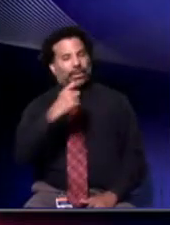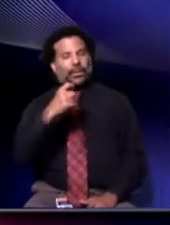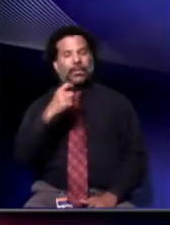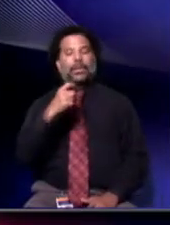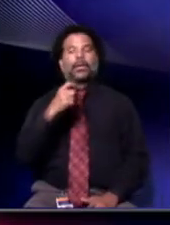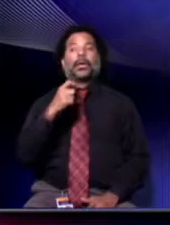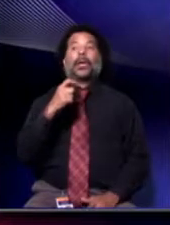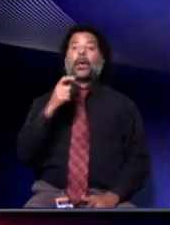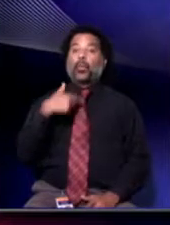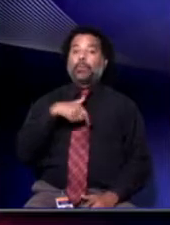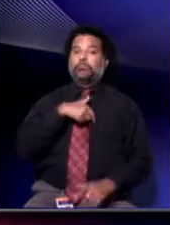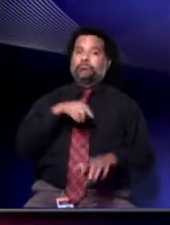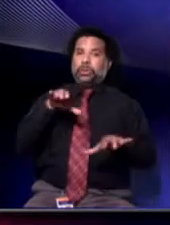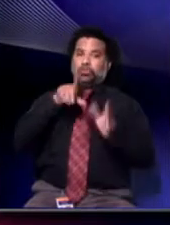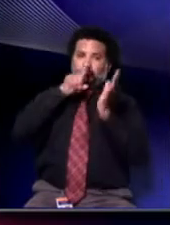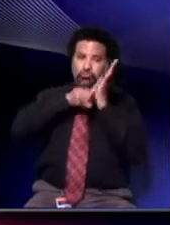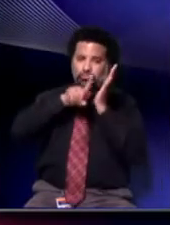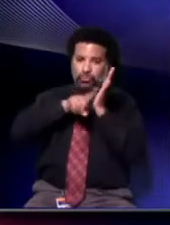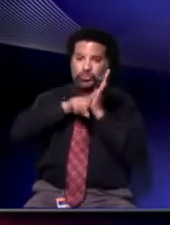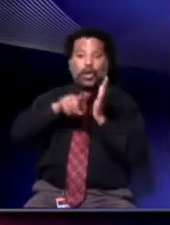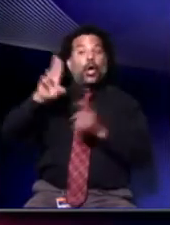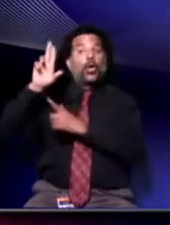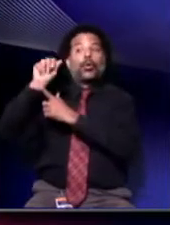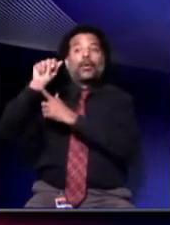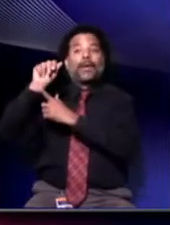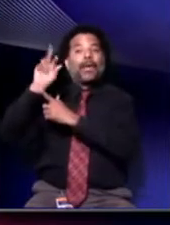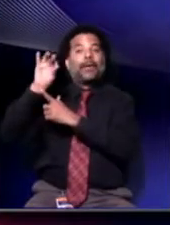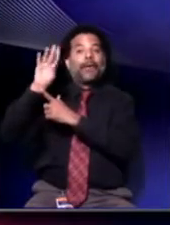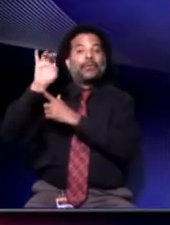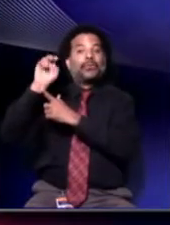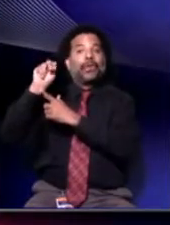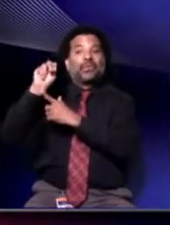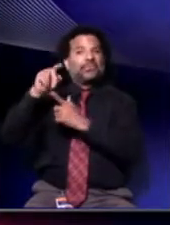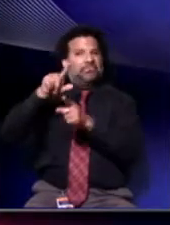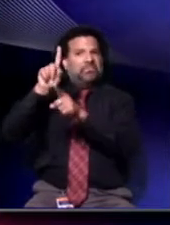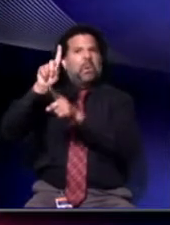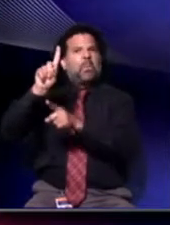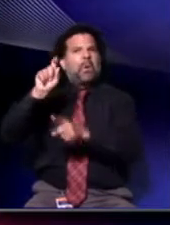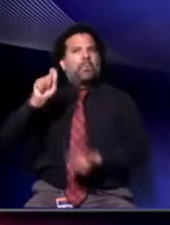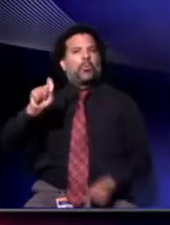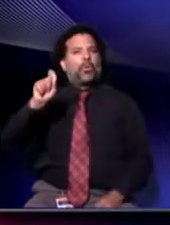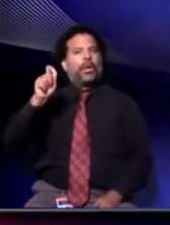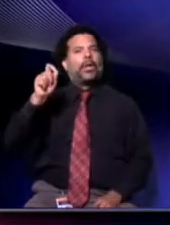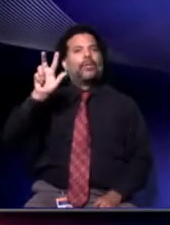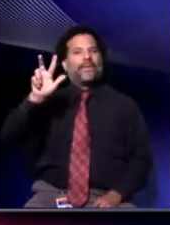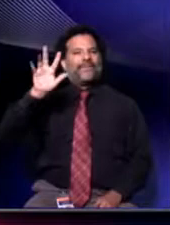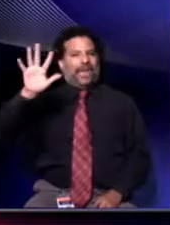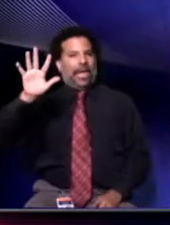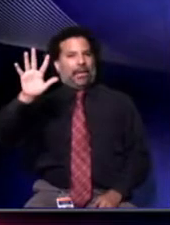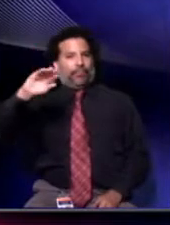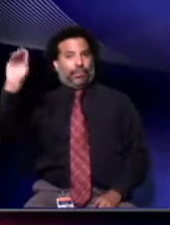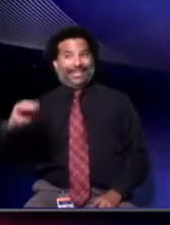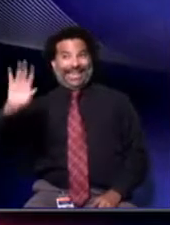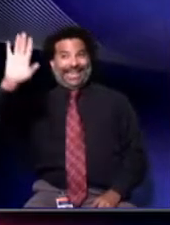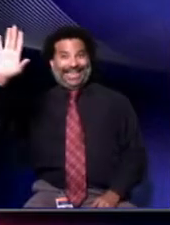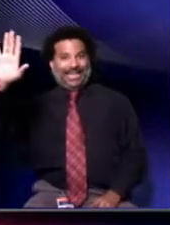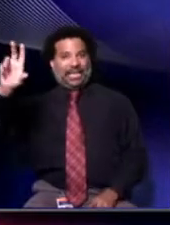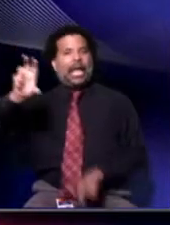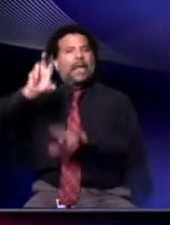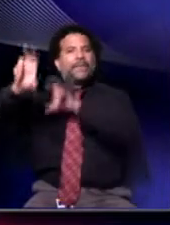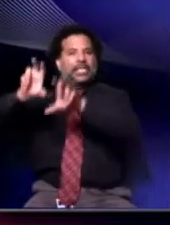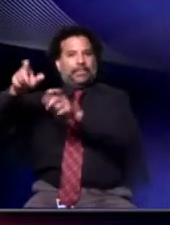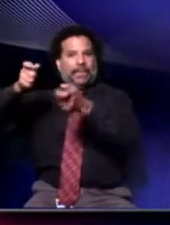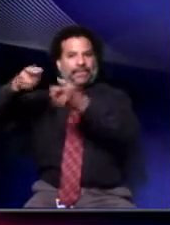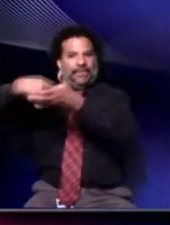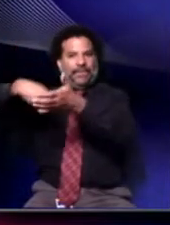our research, the U of A Foundation across the board is about a 1.35% investment management fee, but